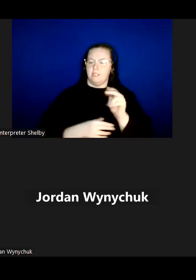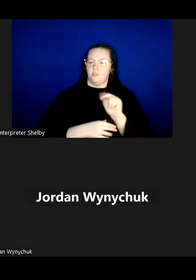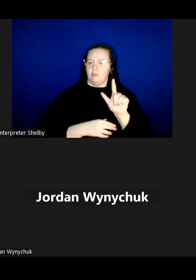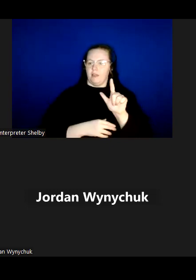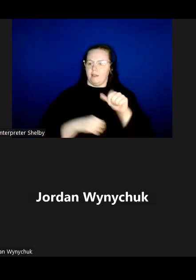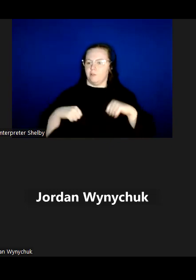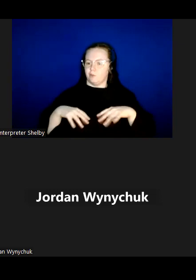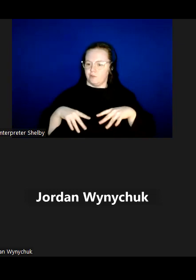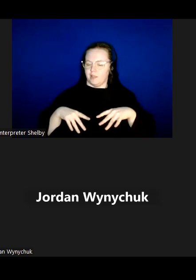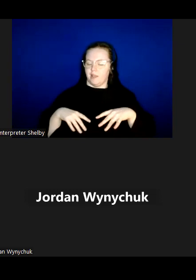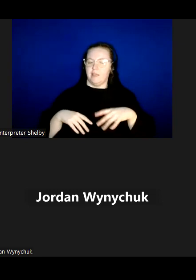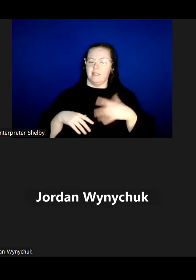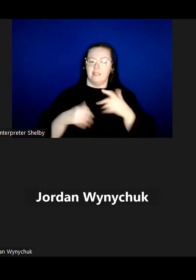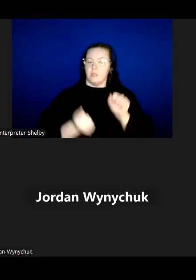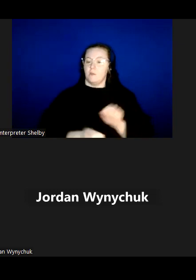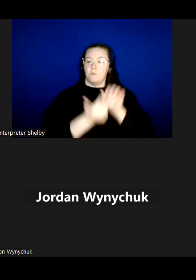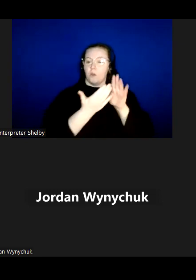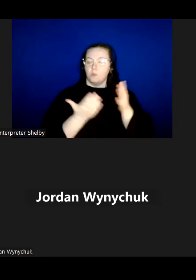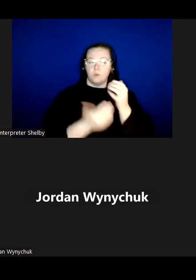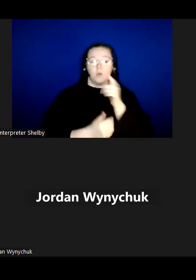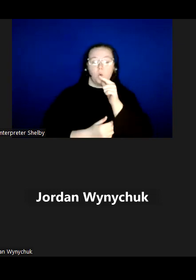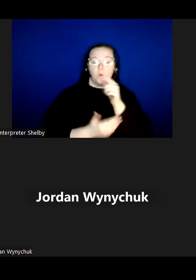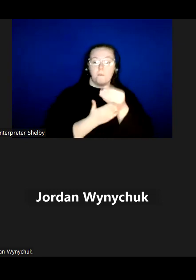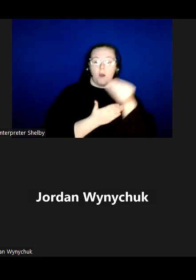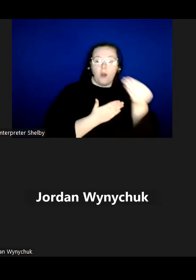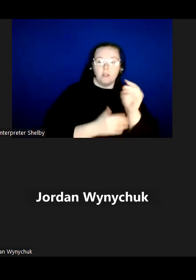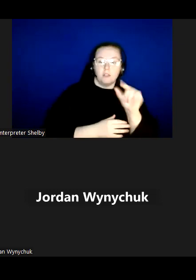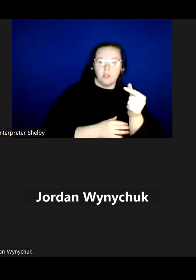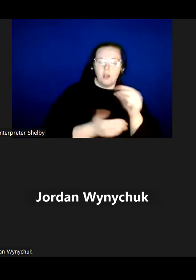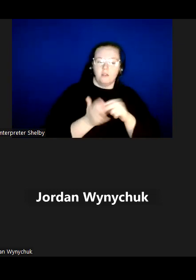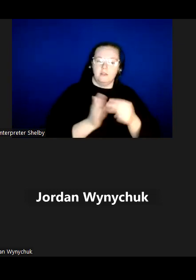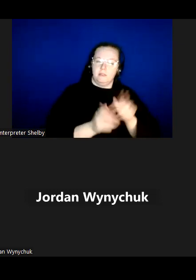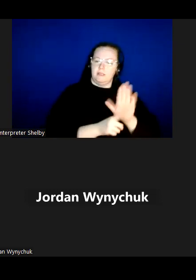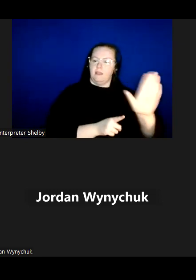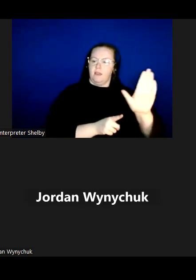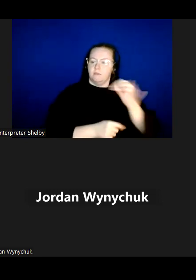is whoever bought the dog prevailed. So if I bought the dog,